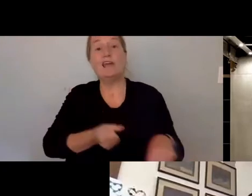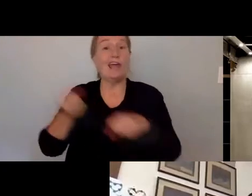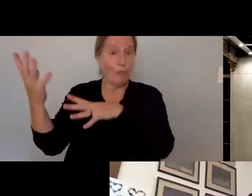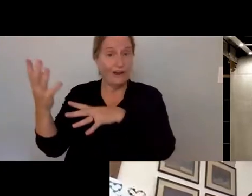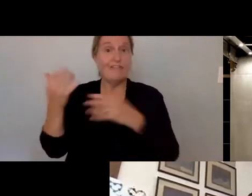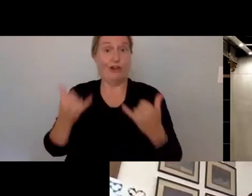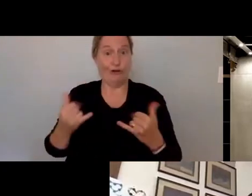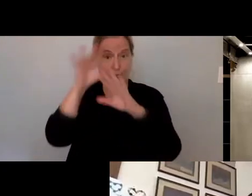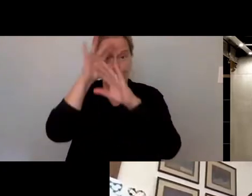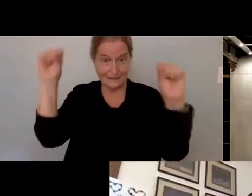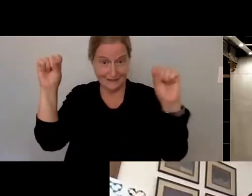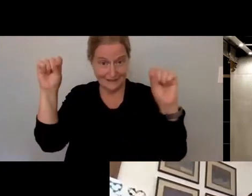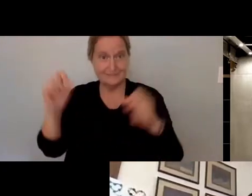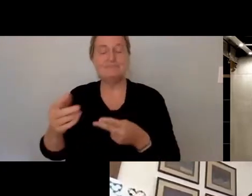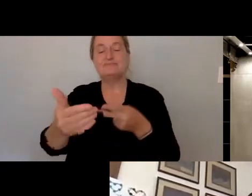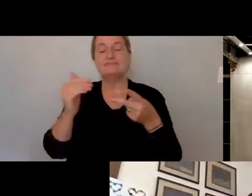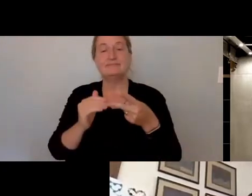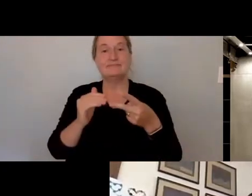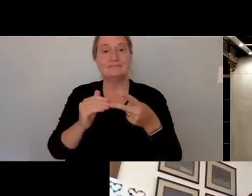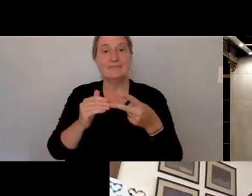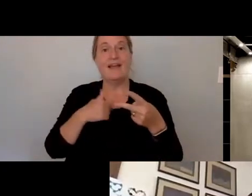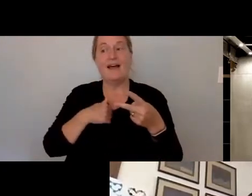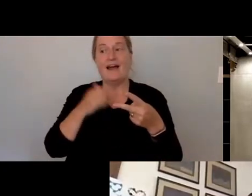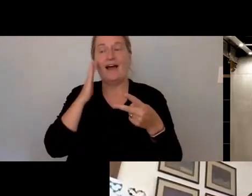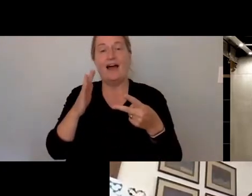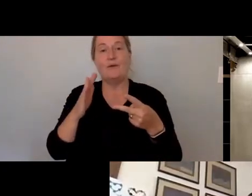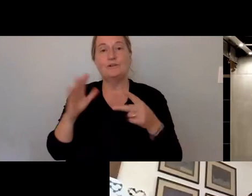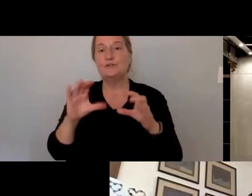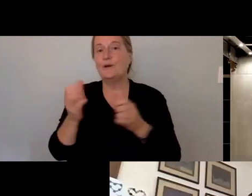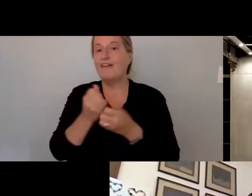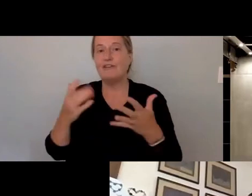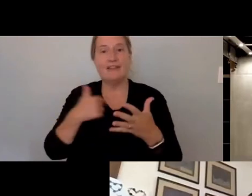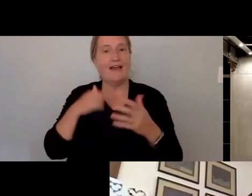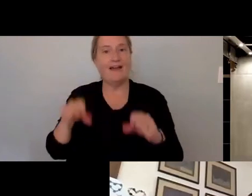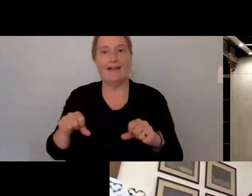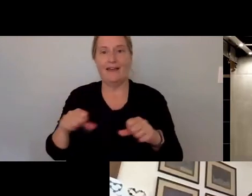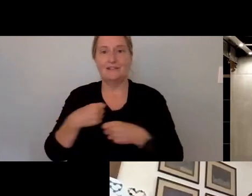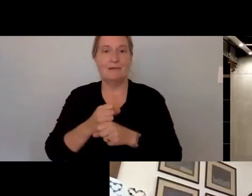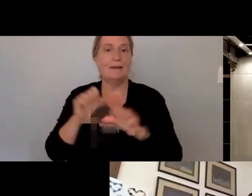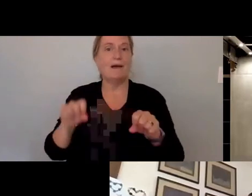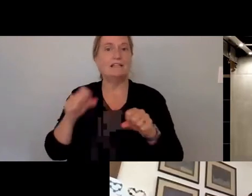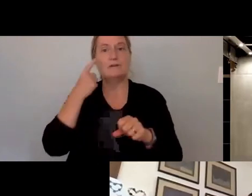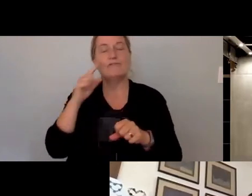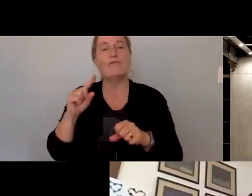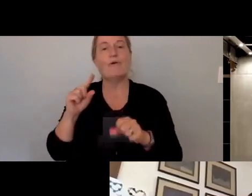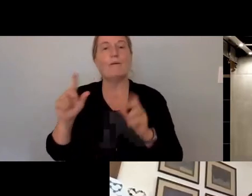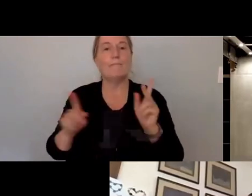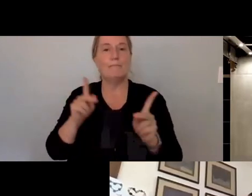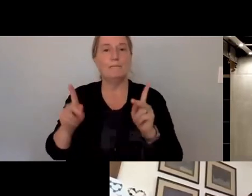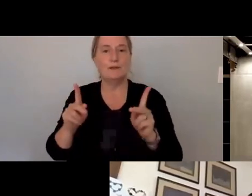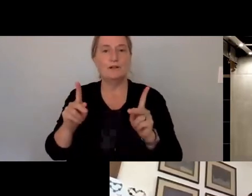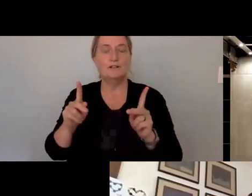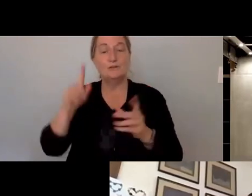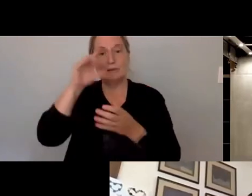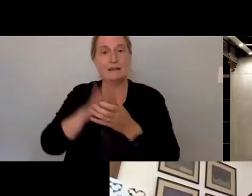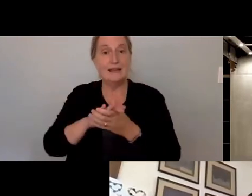I will do what I can to make it possible for people to again believe in their political